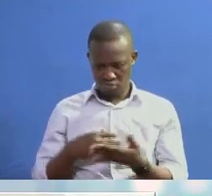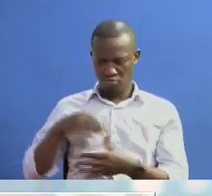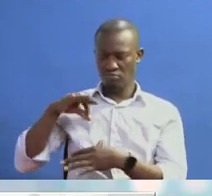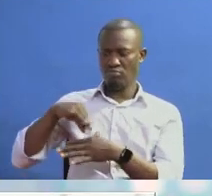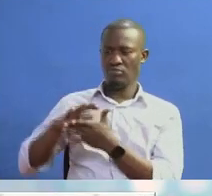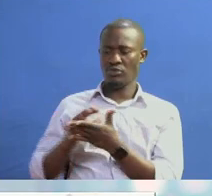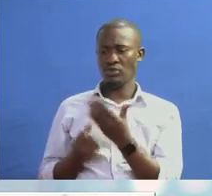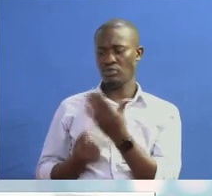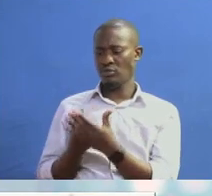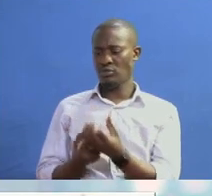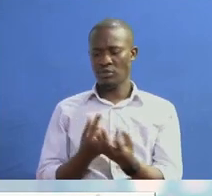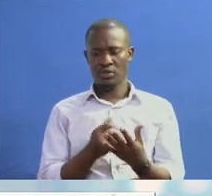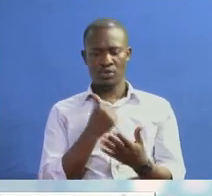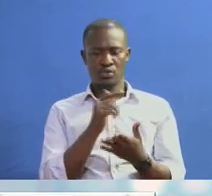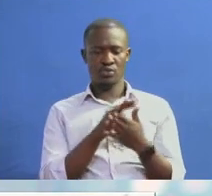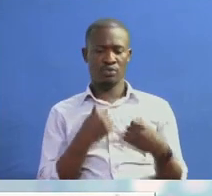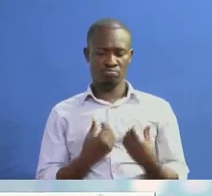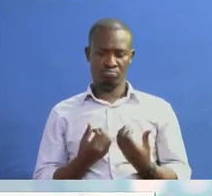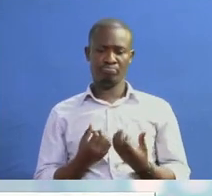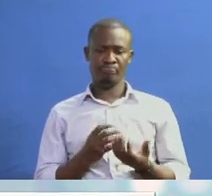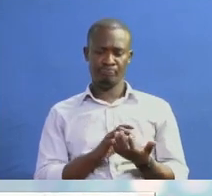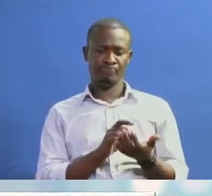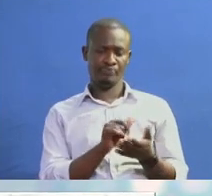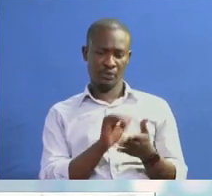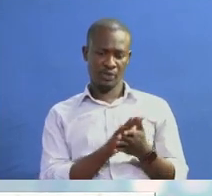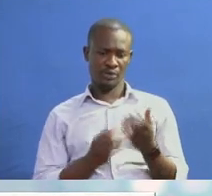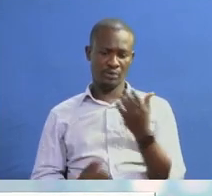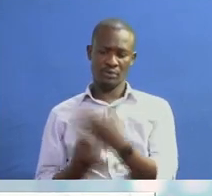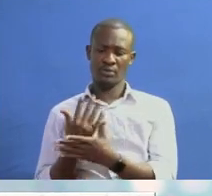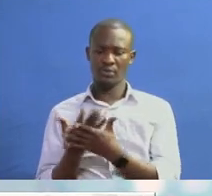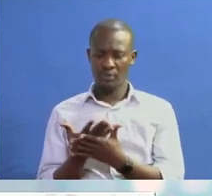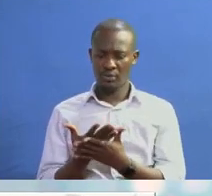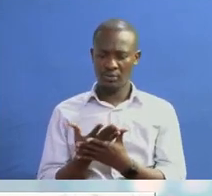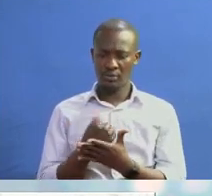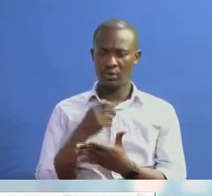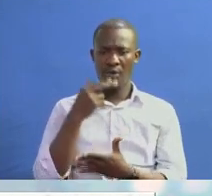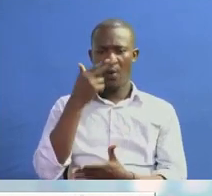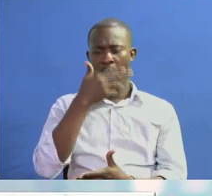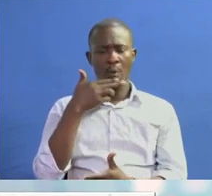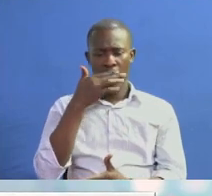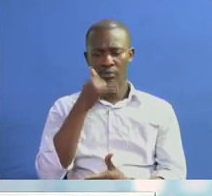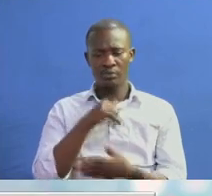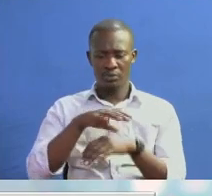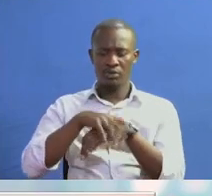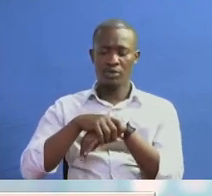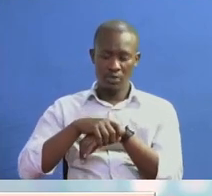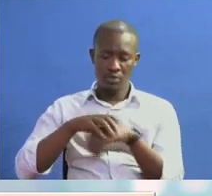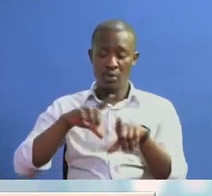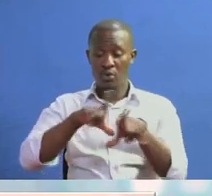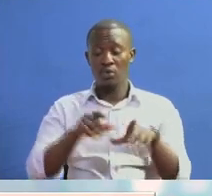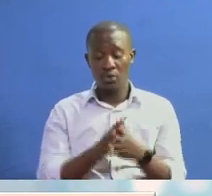planting those crops, sunflower and such, that will produce edible oils, we'll be able to get both local markets